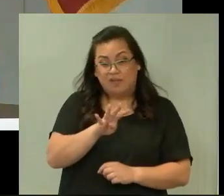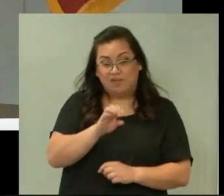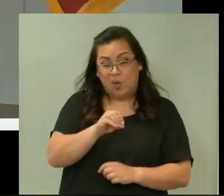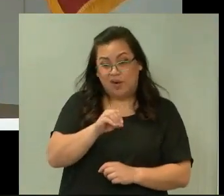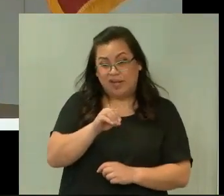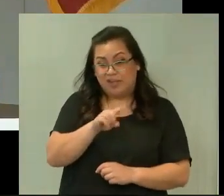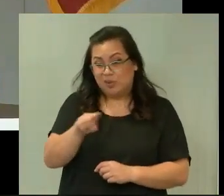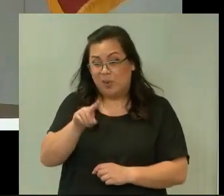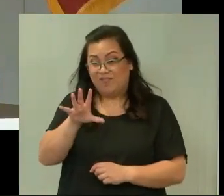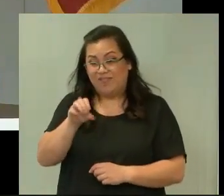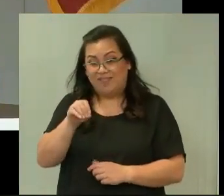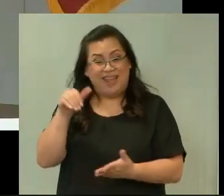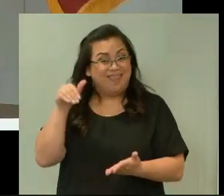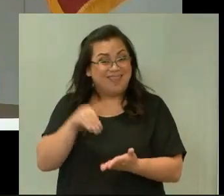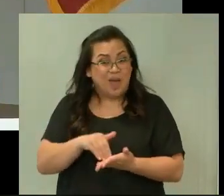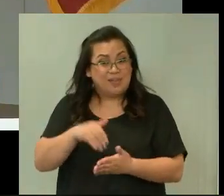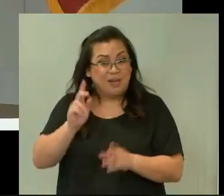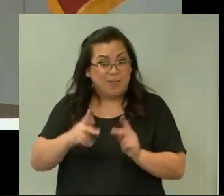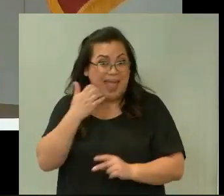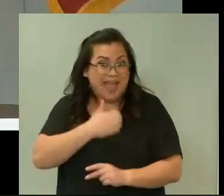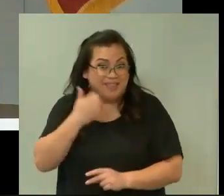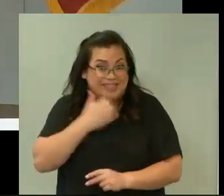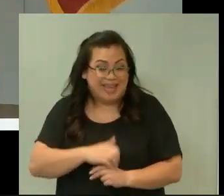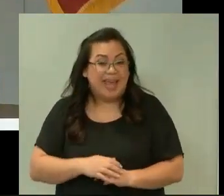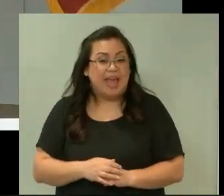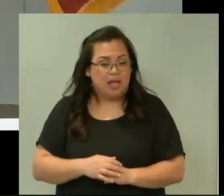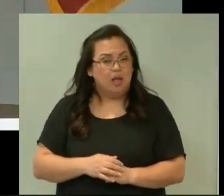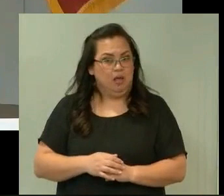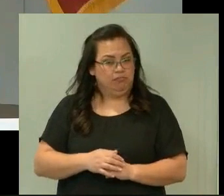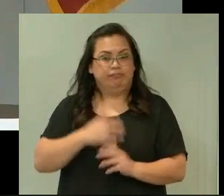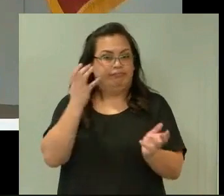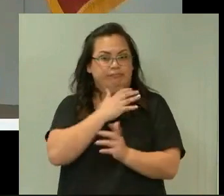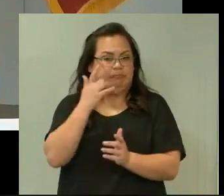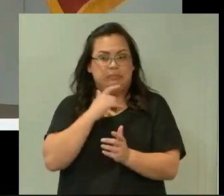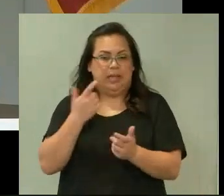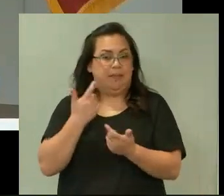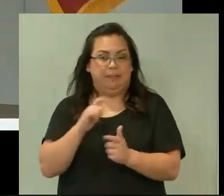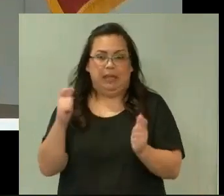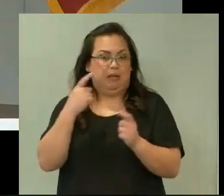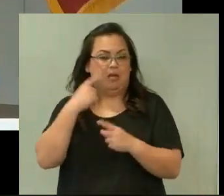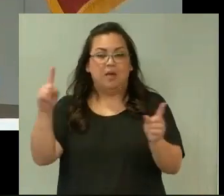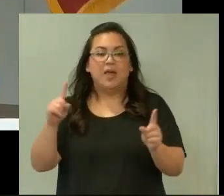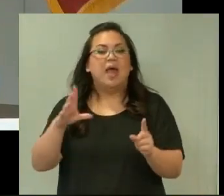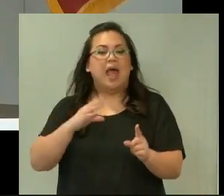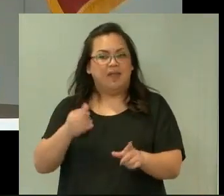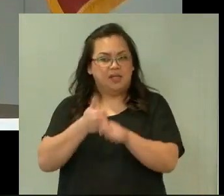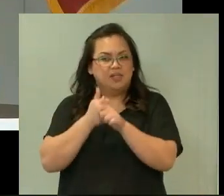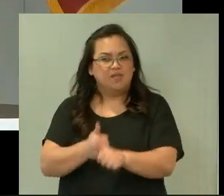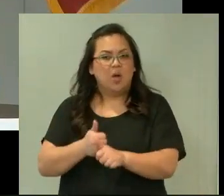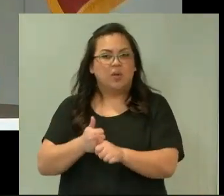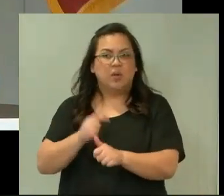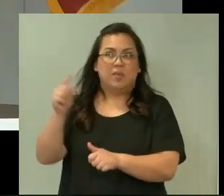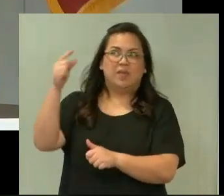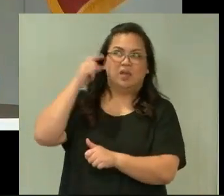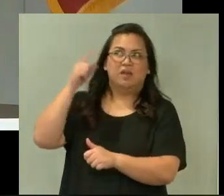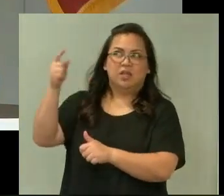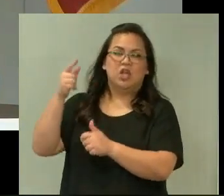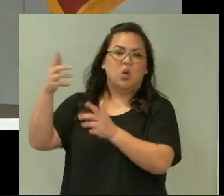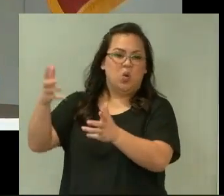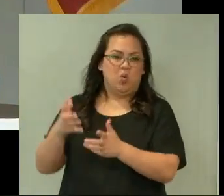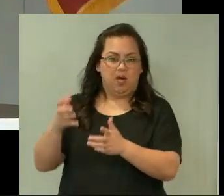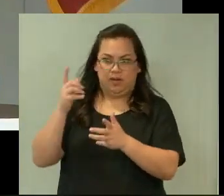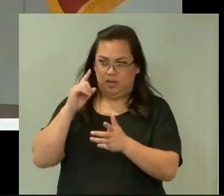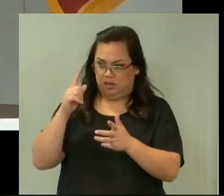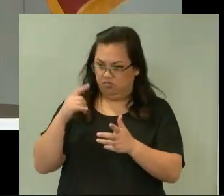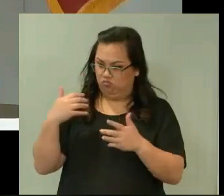50,000 people every day. That is a big accomplishment, is right on target where Governor Newsom wanted us to be at this point